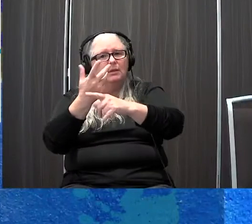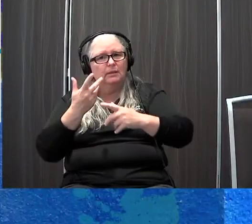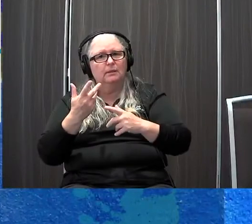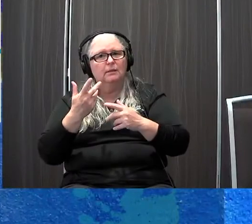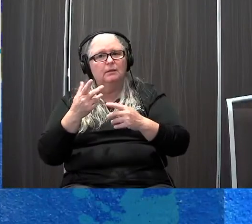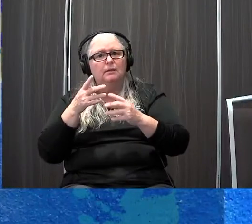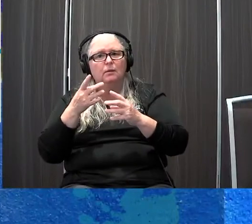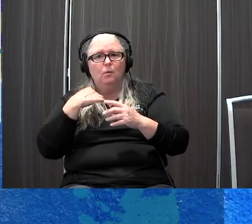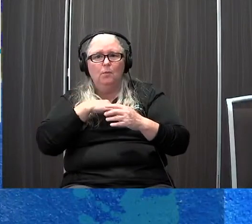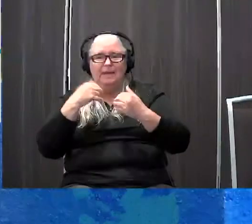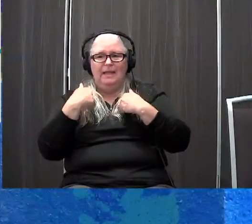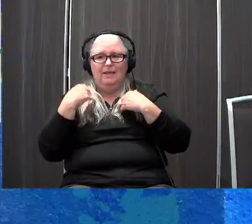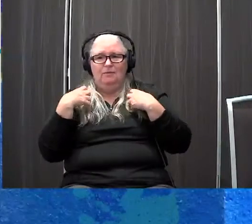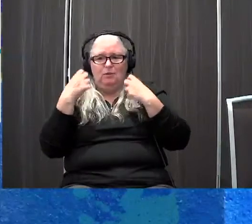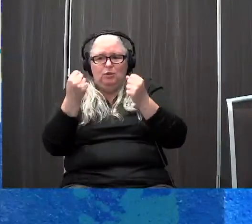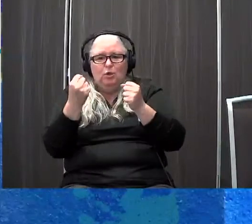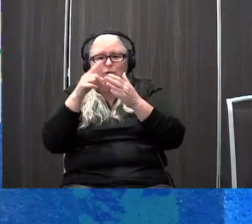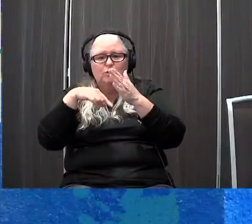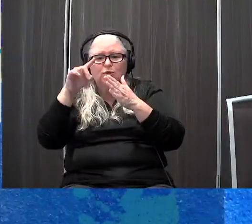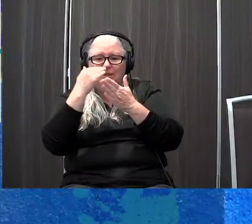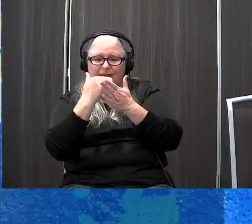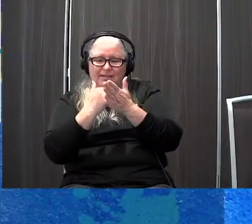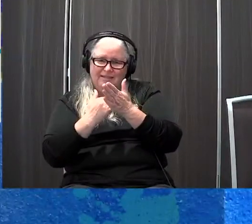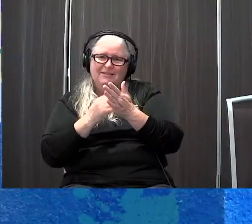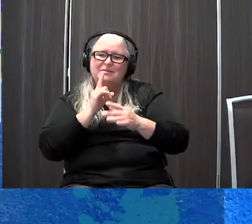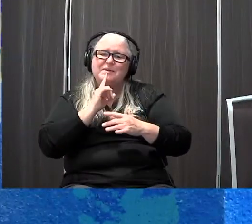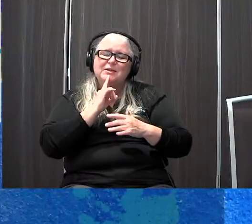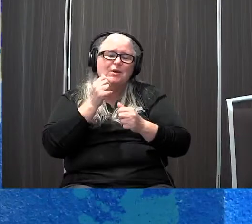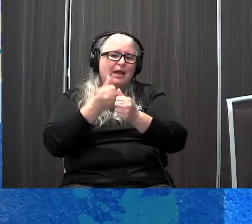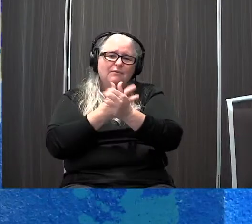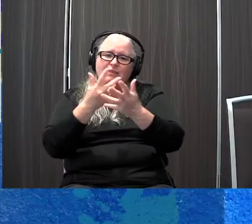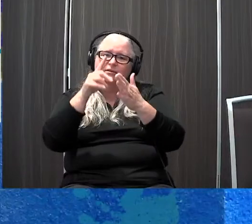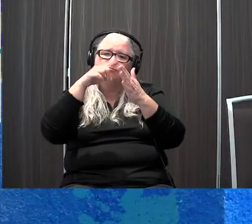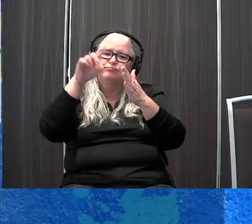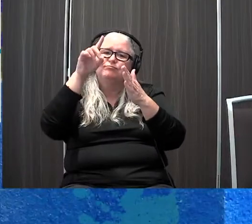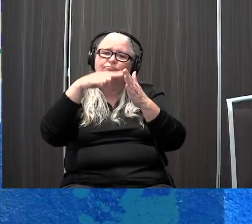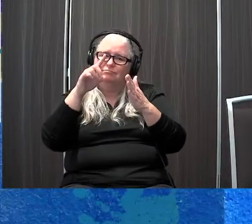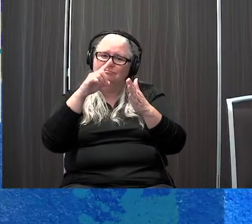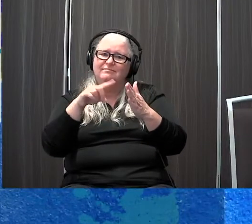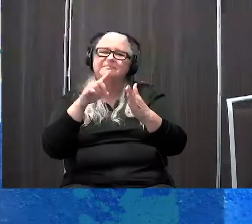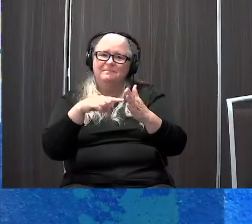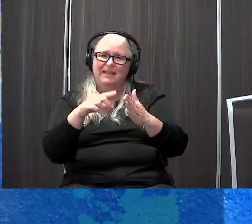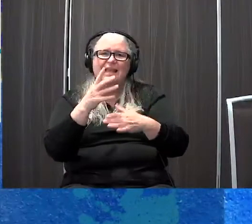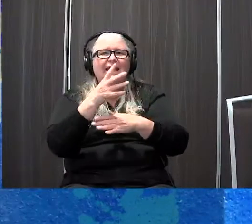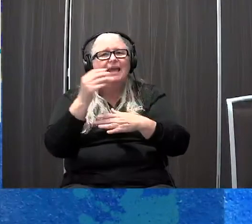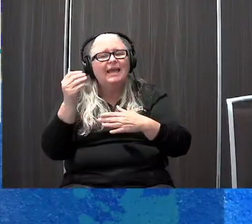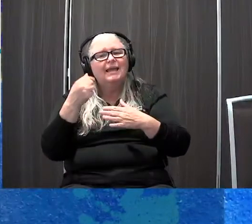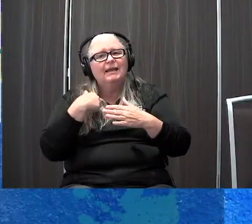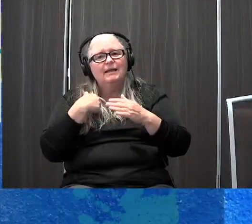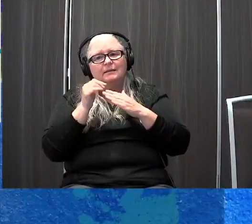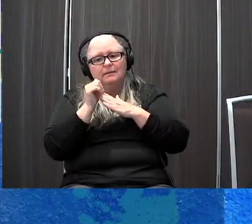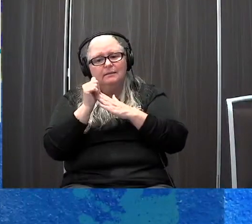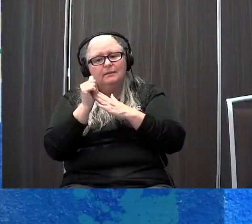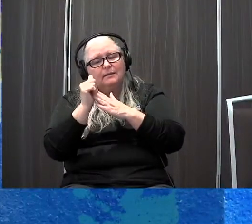have the charge checklist, so making sure those things are done. And then also guiding care. We understand that